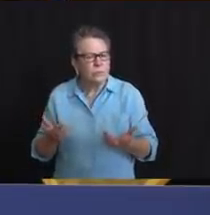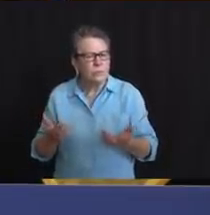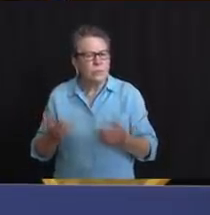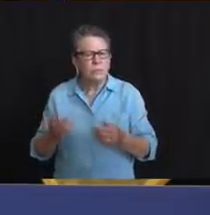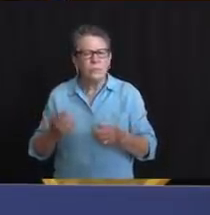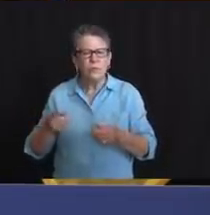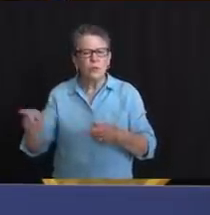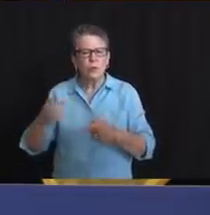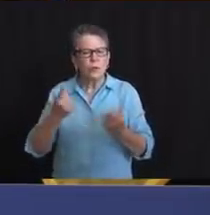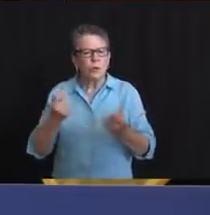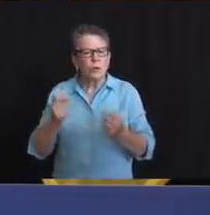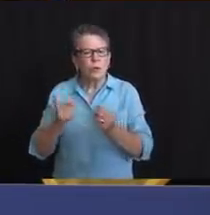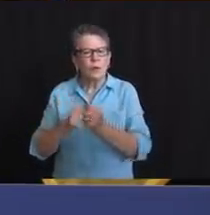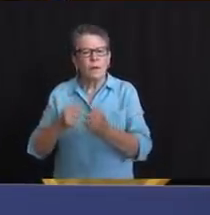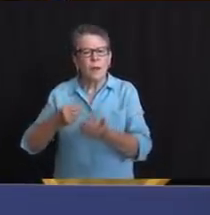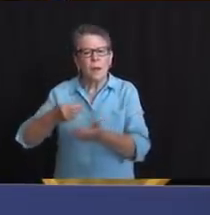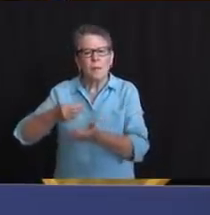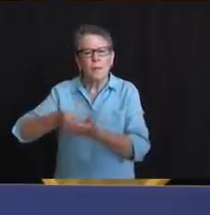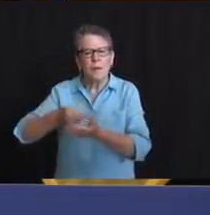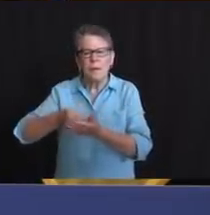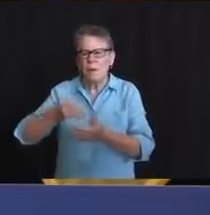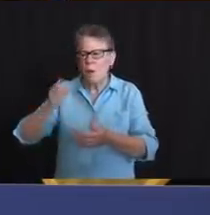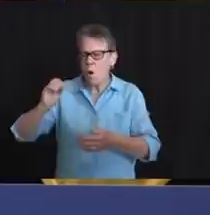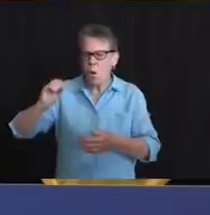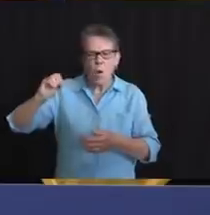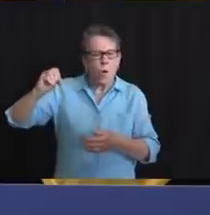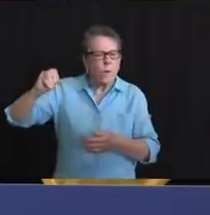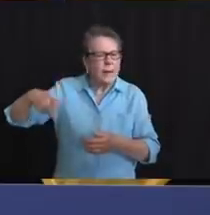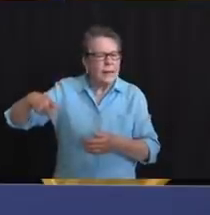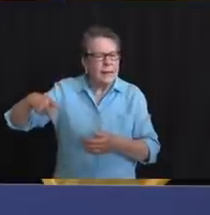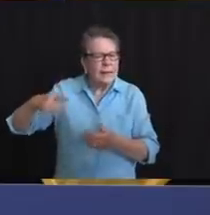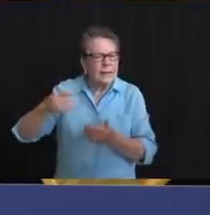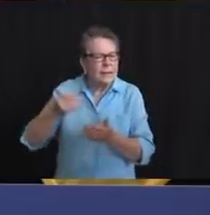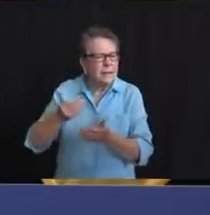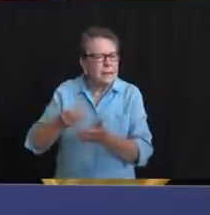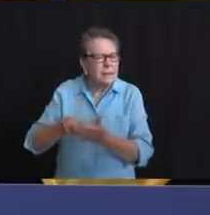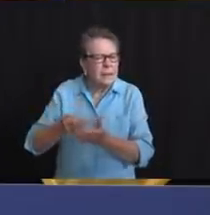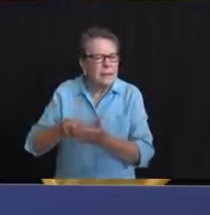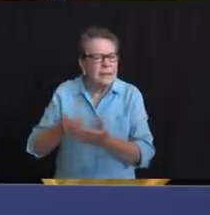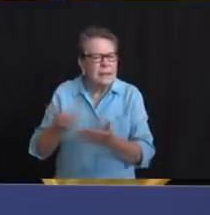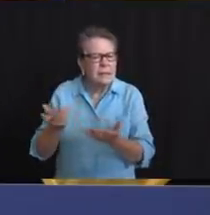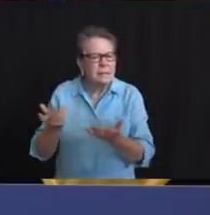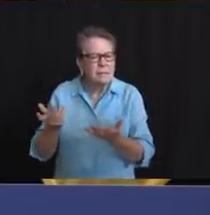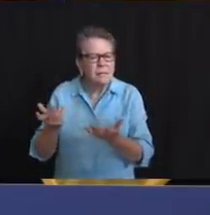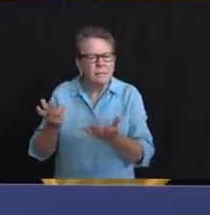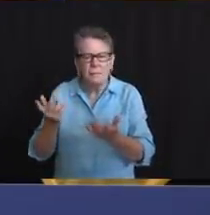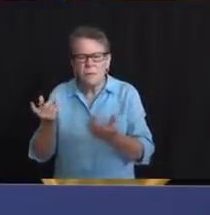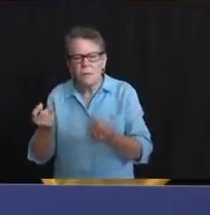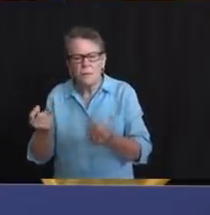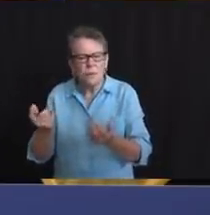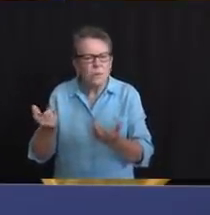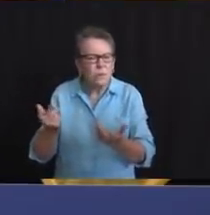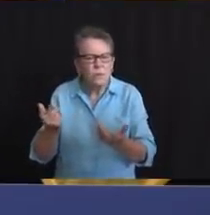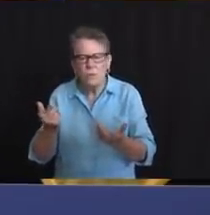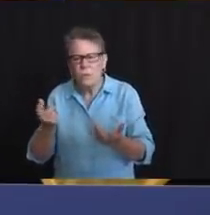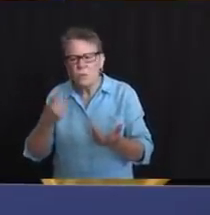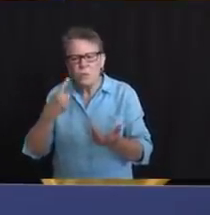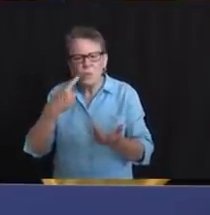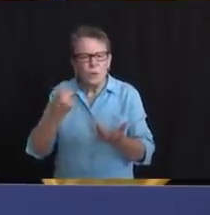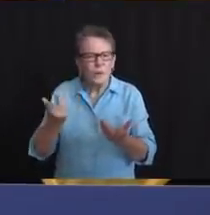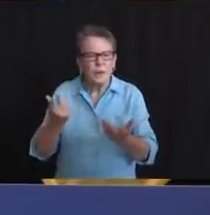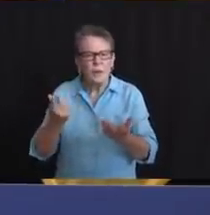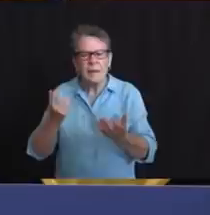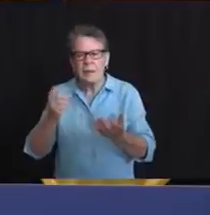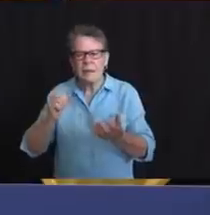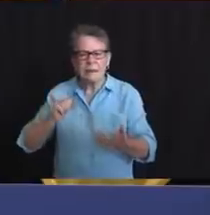will you, the Senate President and Assembly Speaker, reach a joint agreement? Will any of these funds be decided and negotiated